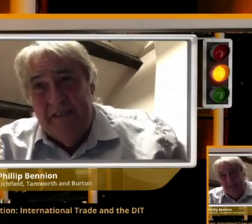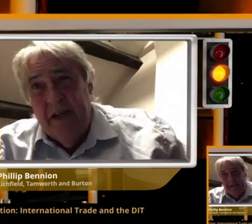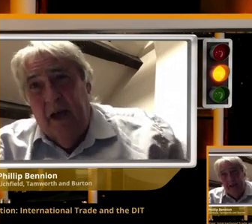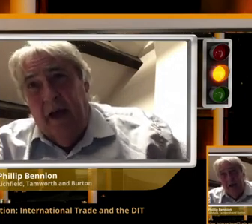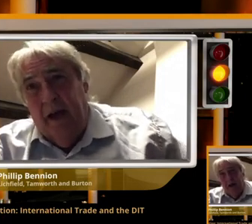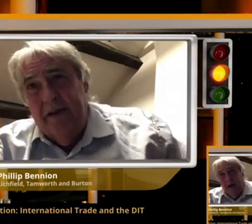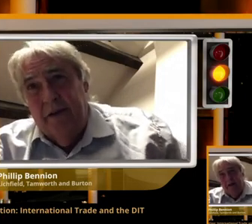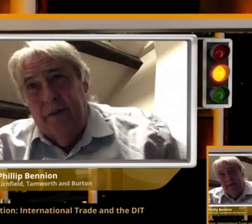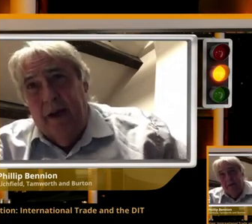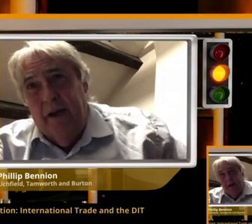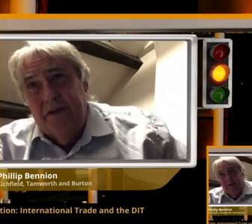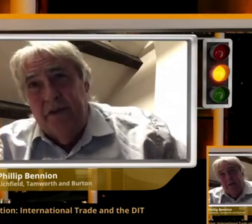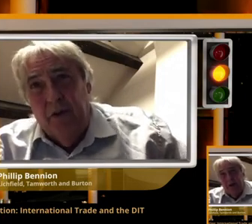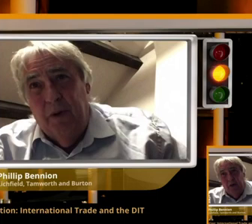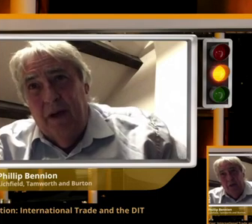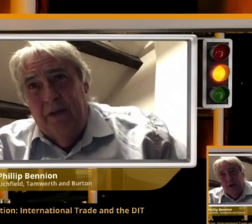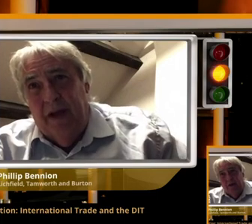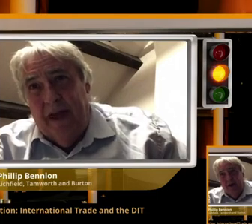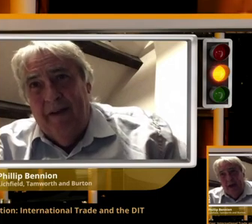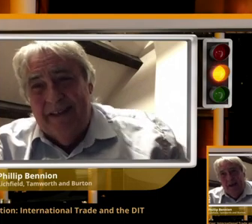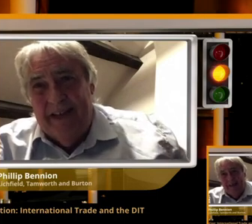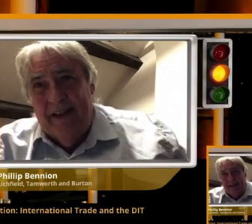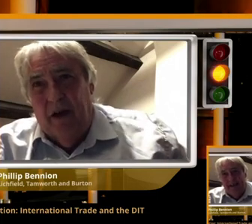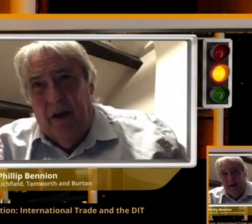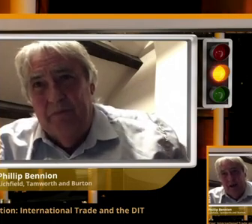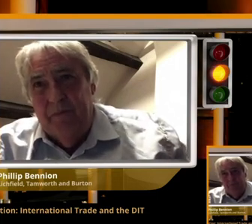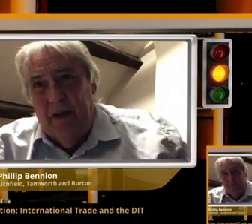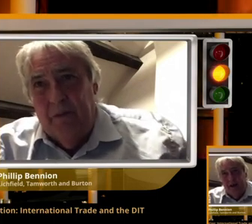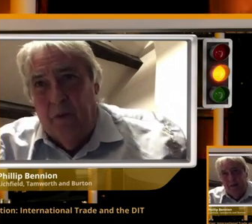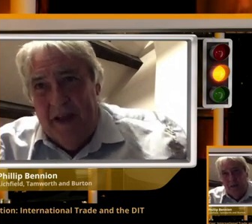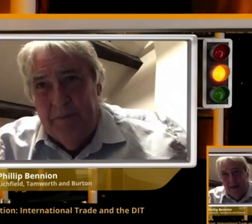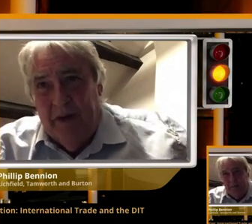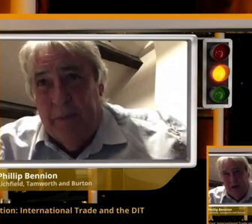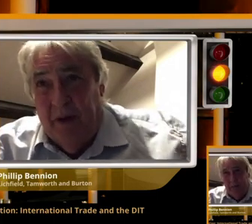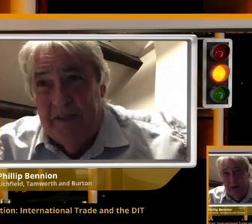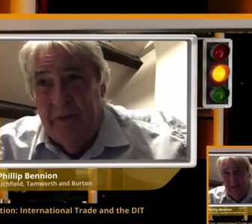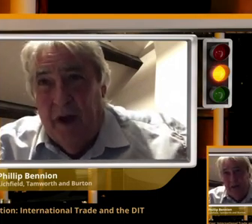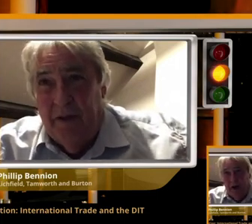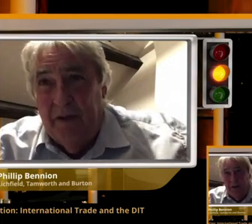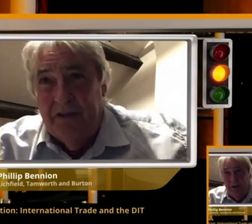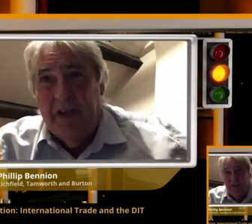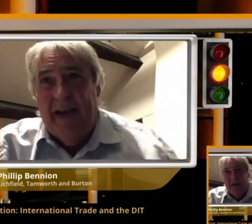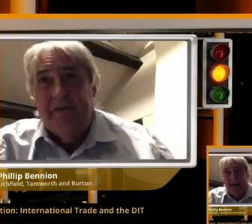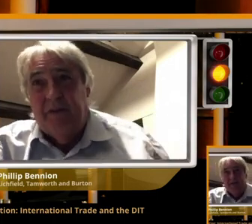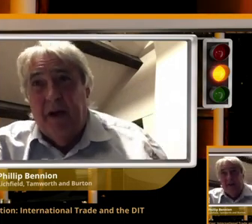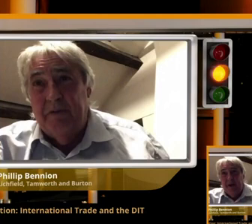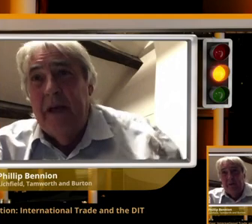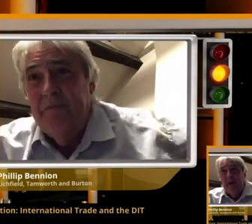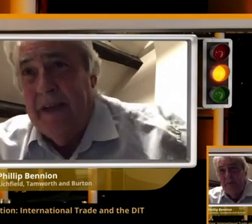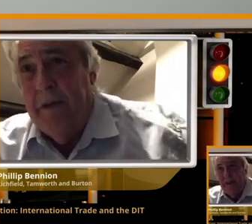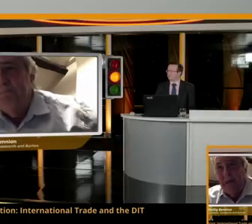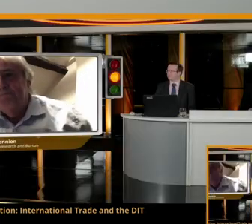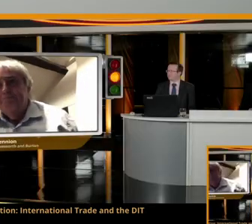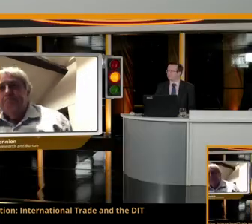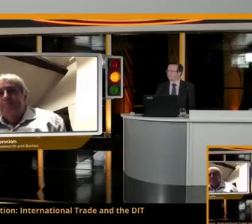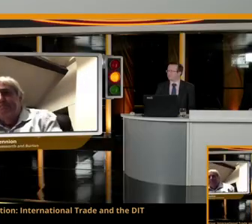basis to know that they're acting within party policy rather than just going out on their own. Thank